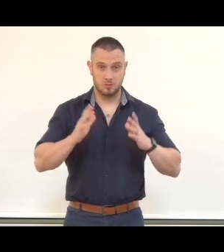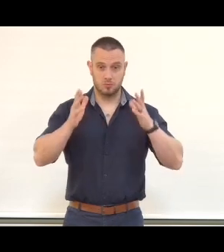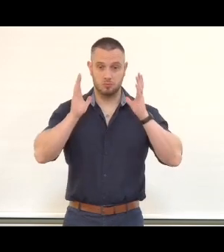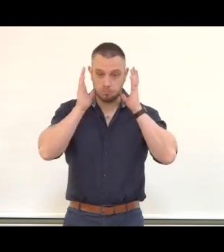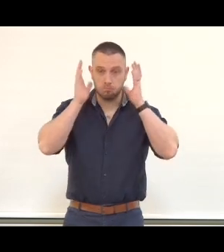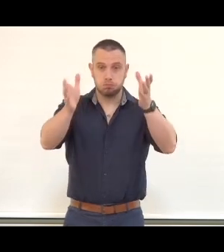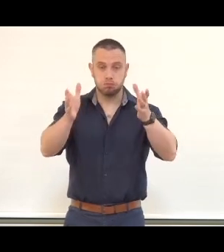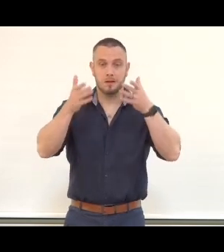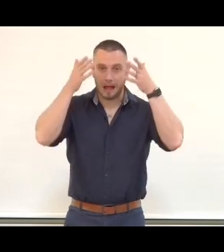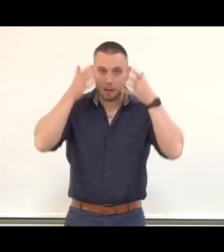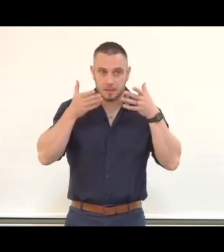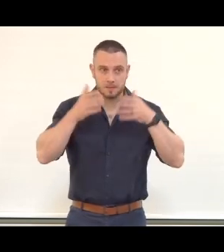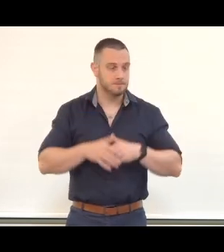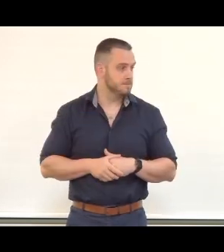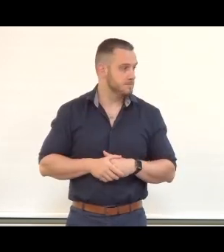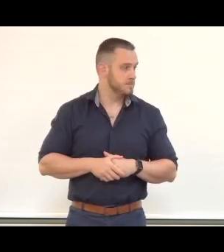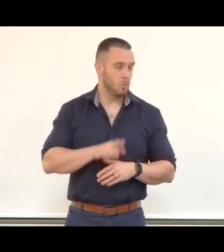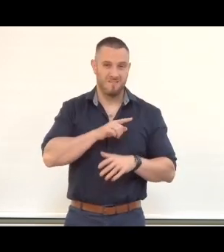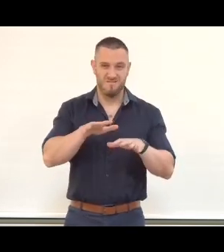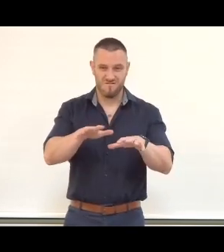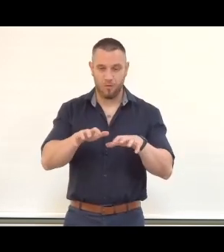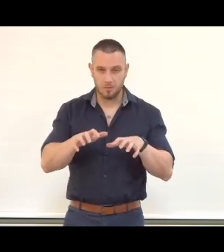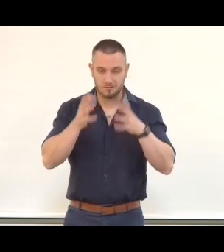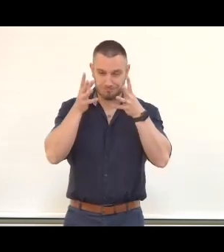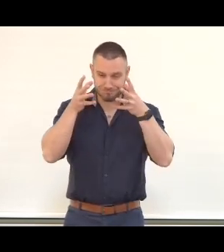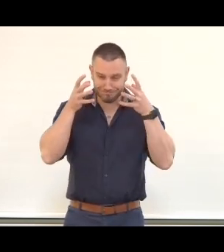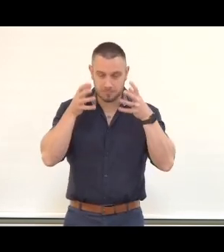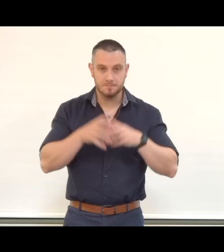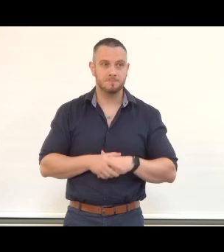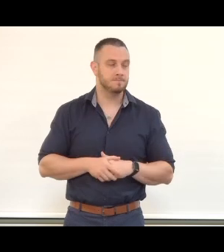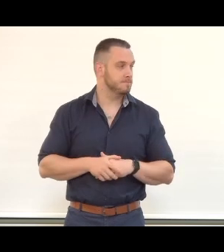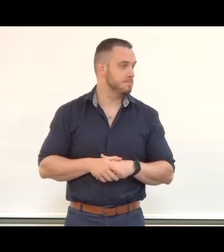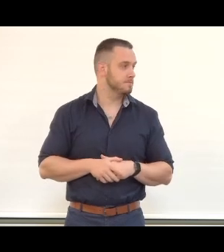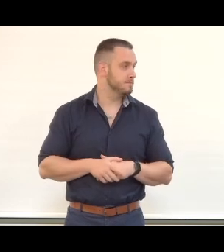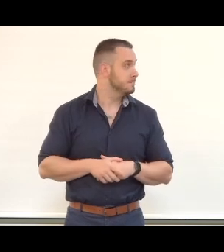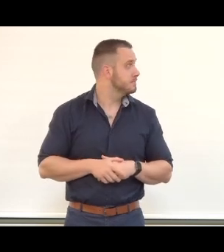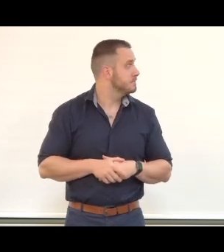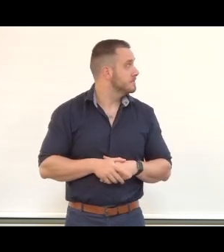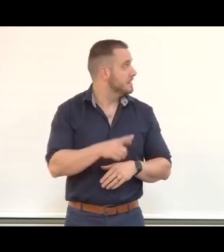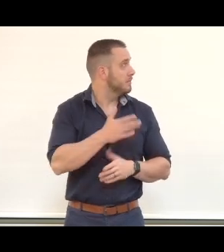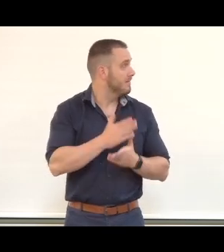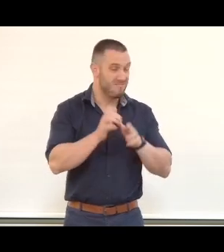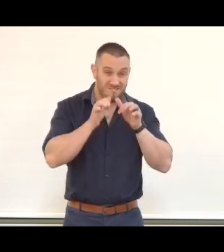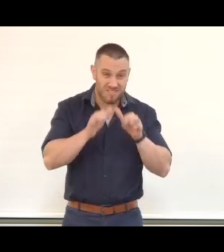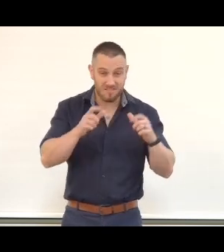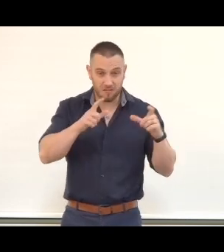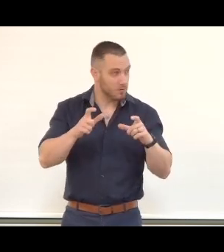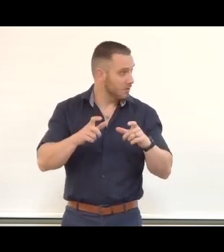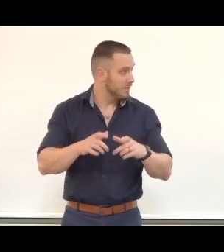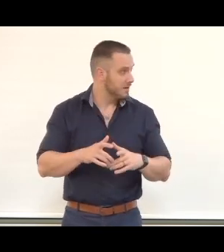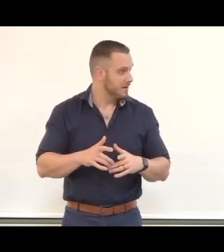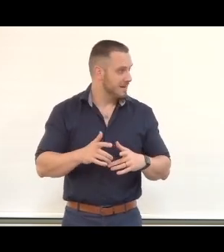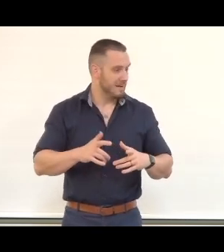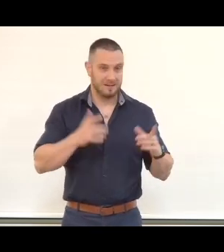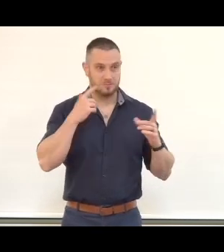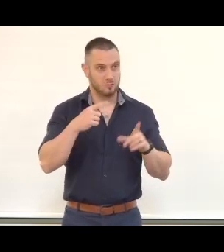helmet. That's kind of frozen with condensed air humidity. It's one of my all-time favorite shots. It's like I